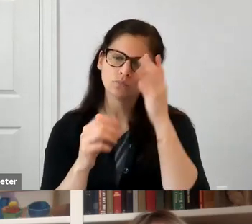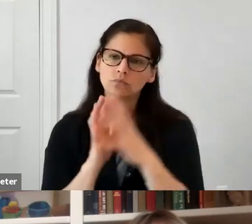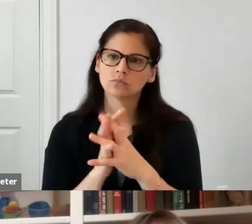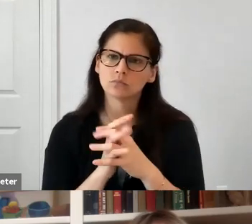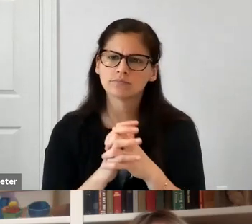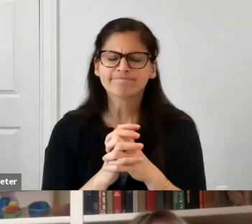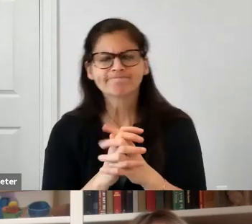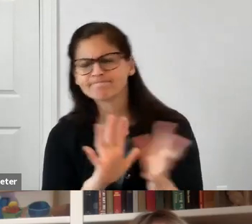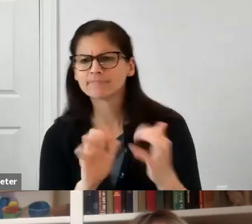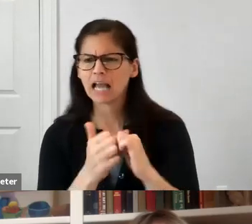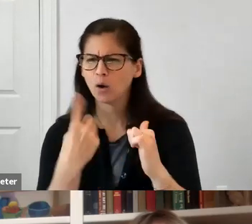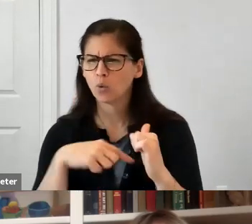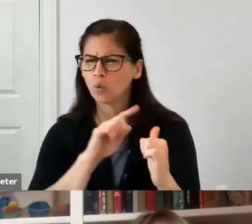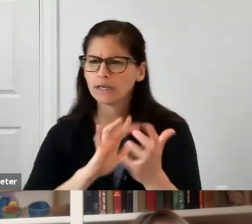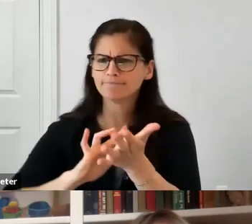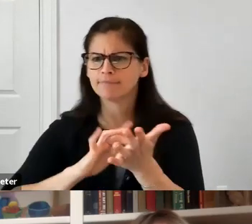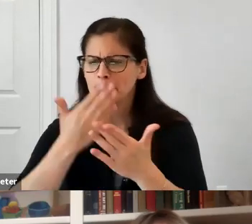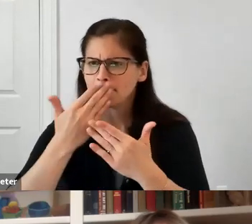how can we better our theaters? And,